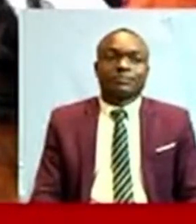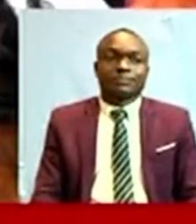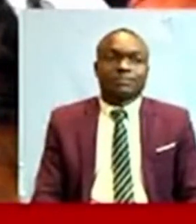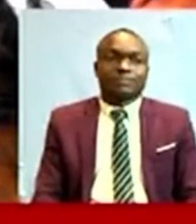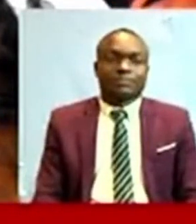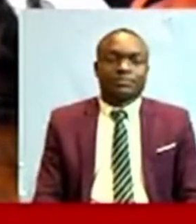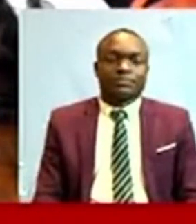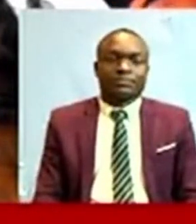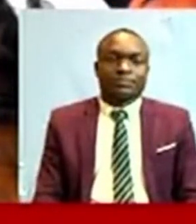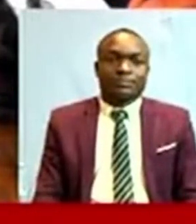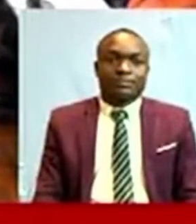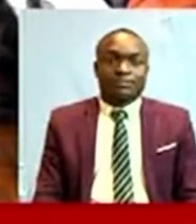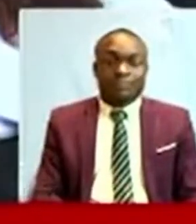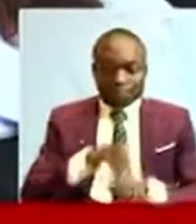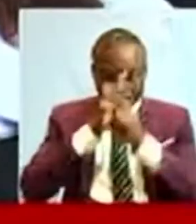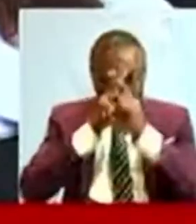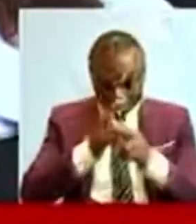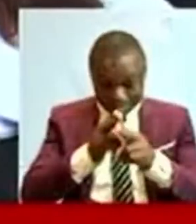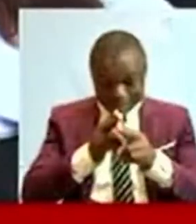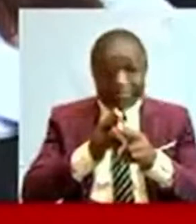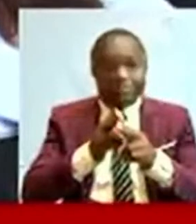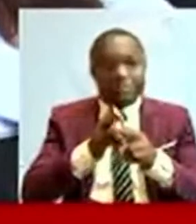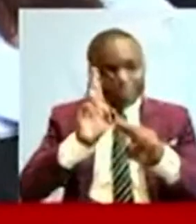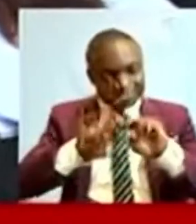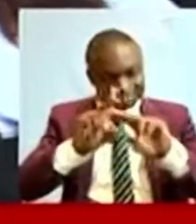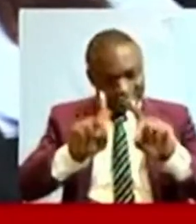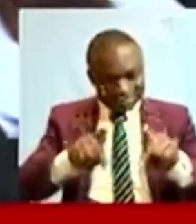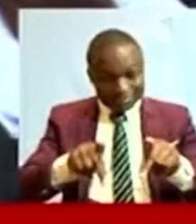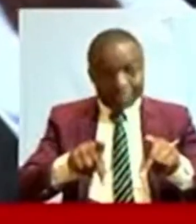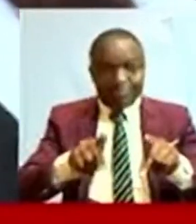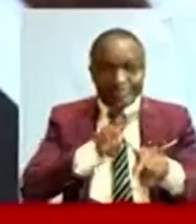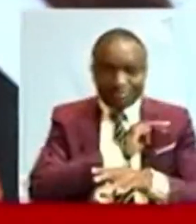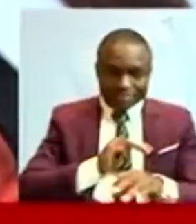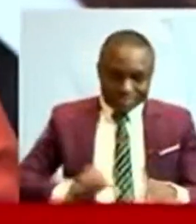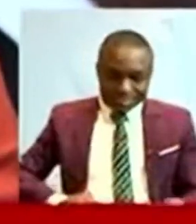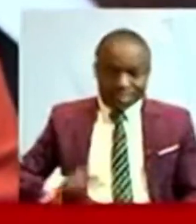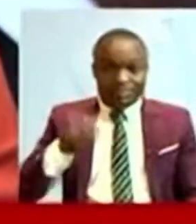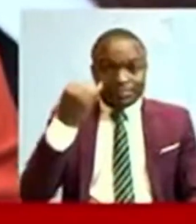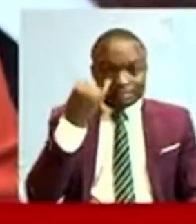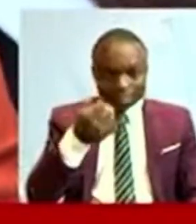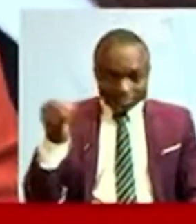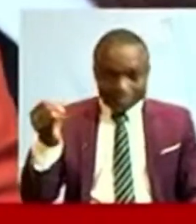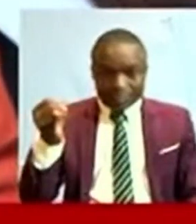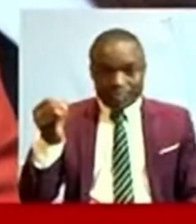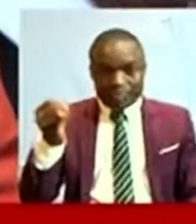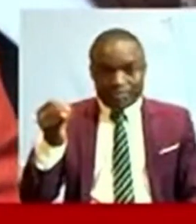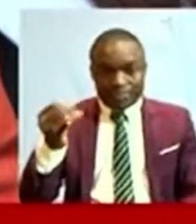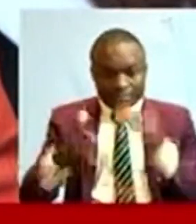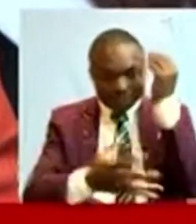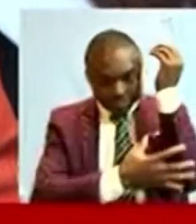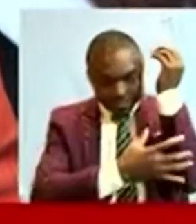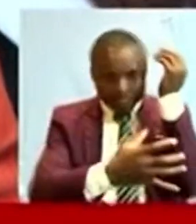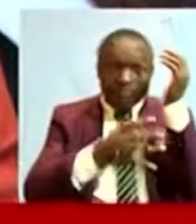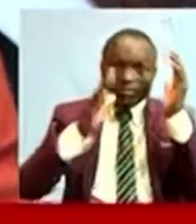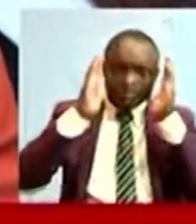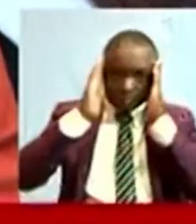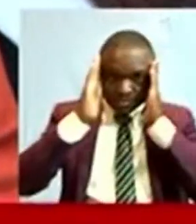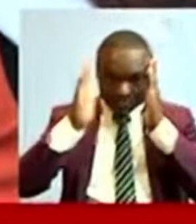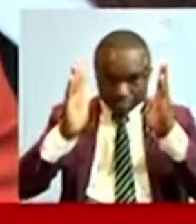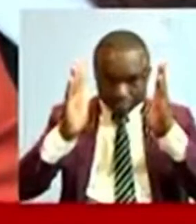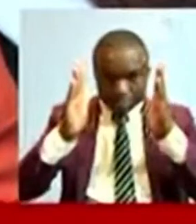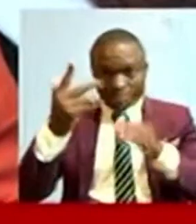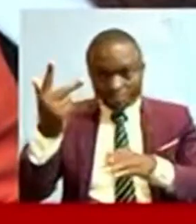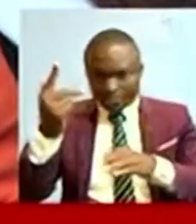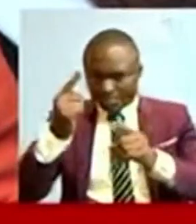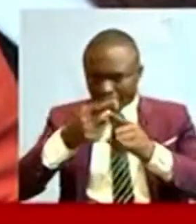Chair and honorable members of the committee, on the issue of antenatal attendance in the first trimester, I think